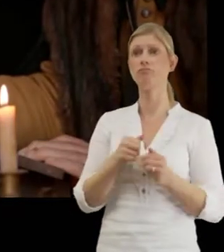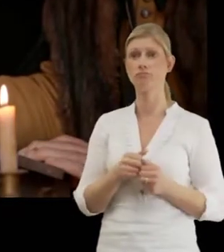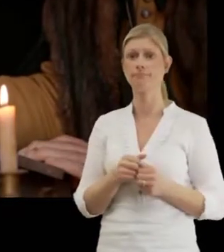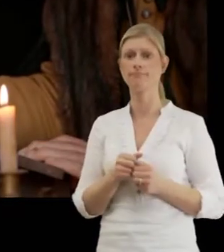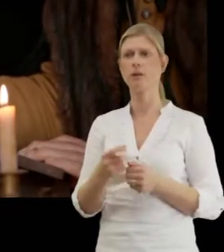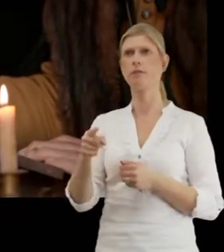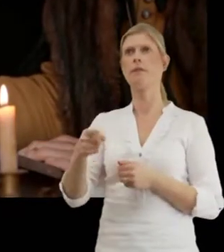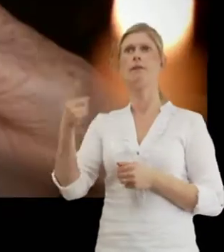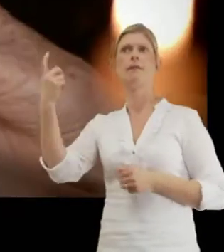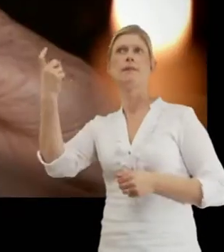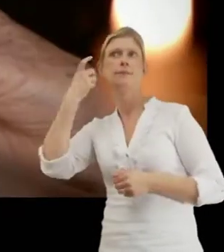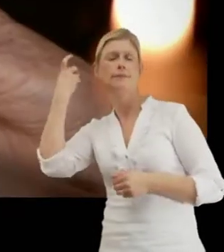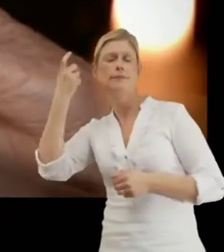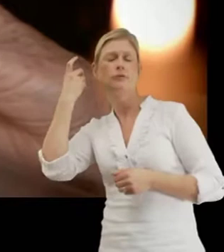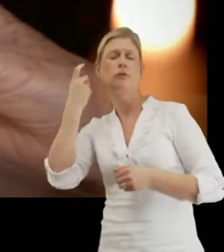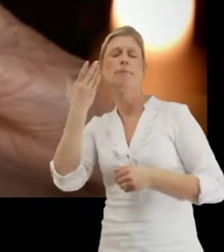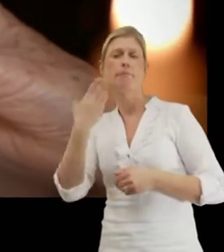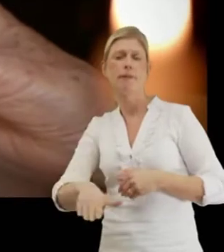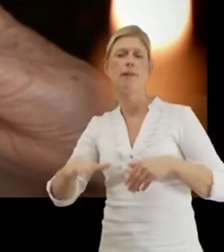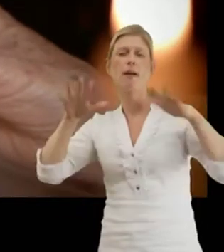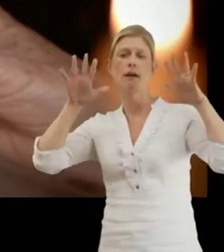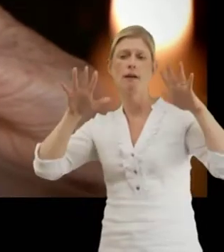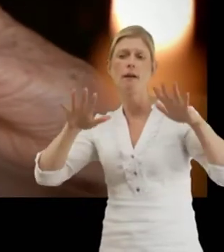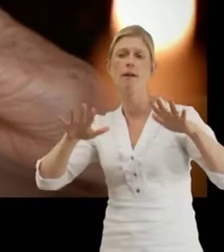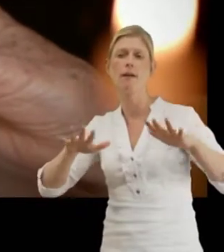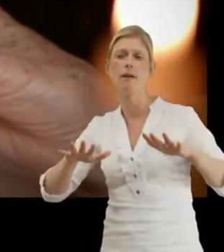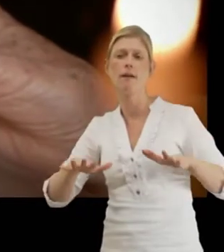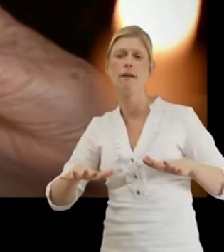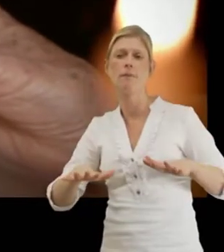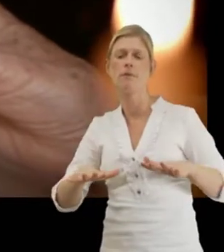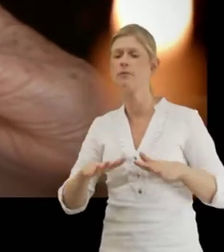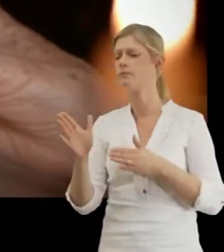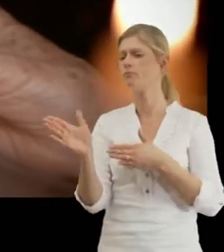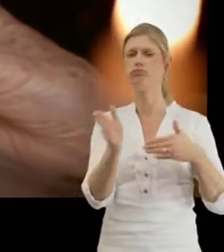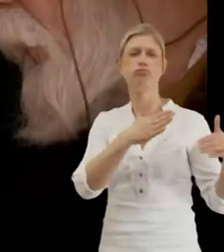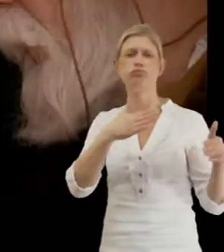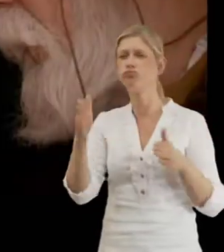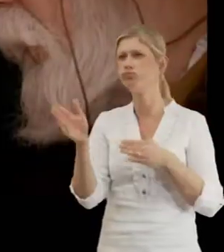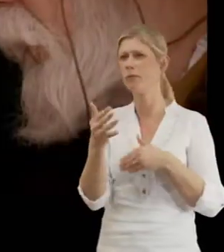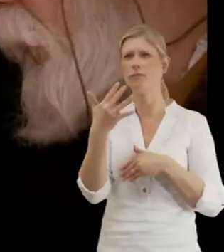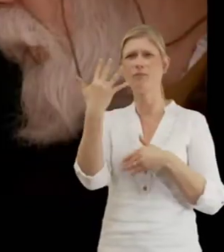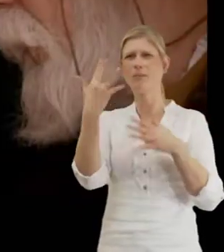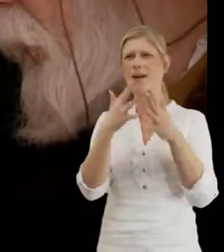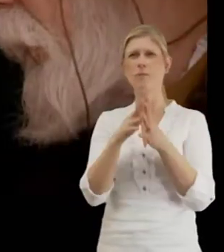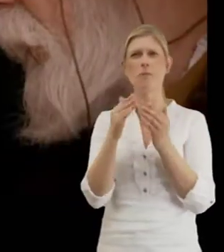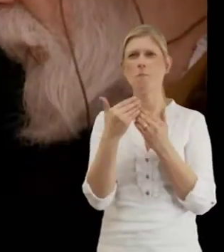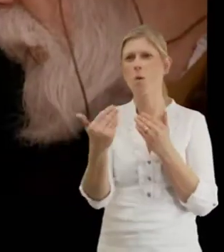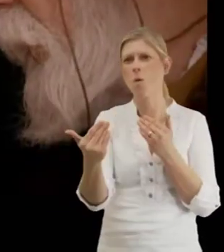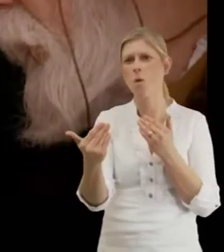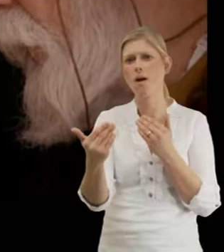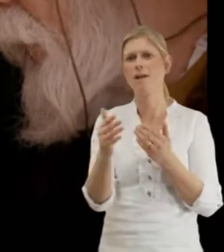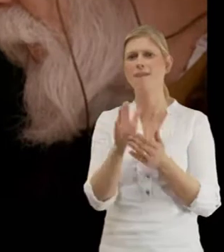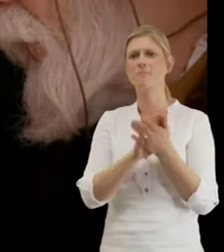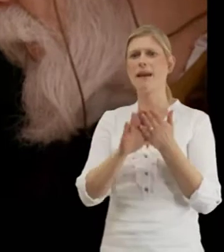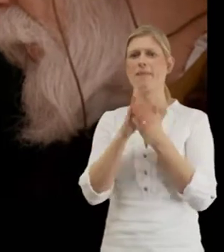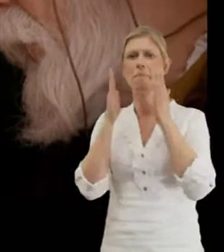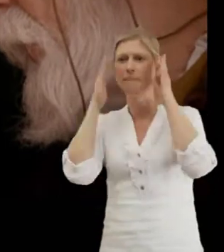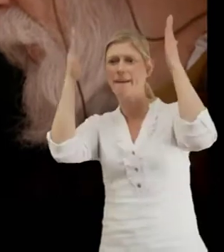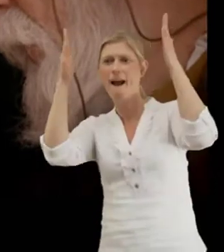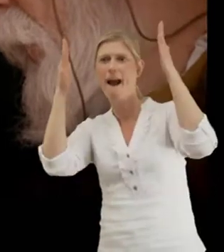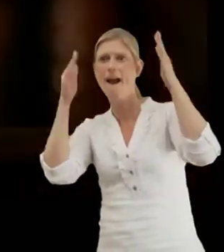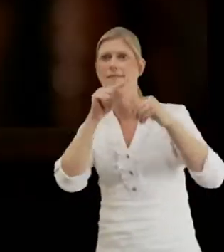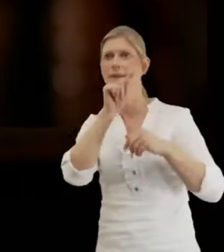In consideration that there hath been a great lithe and no wind for 5 weeks or more, whereby the bakers